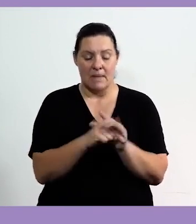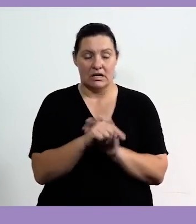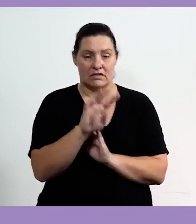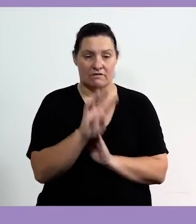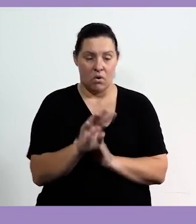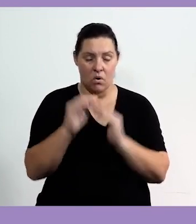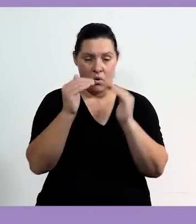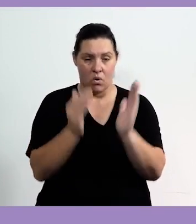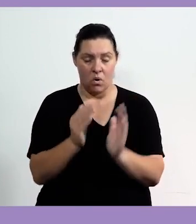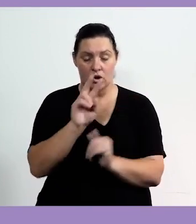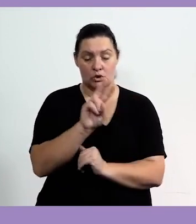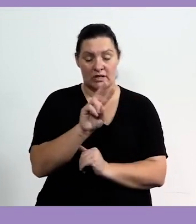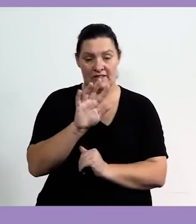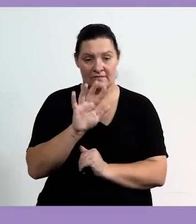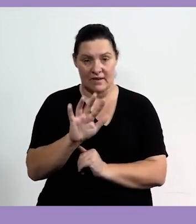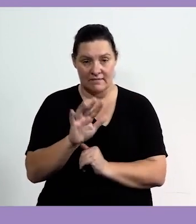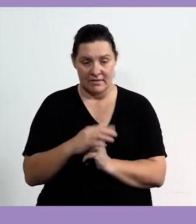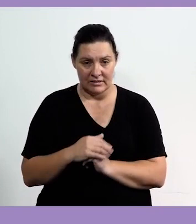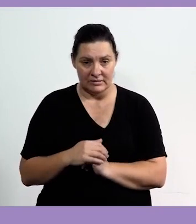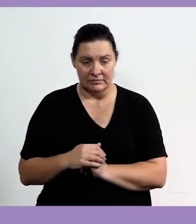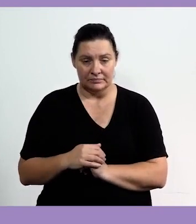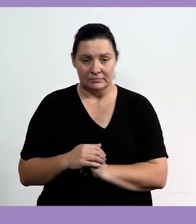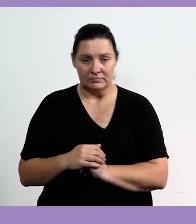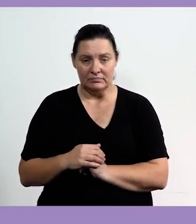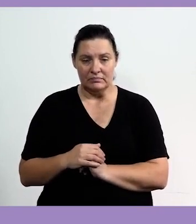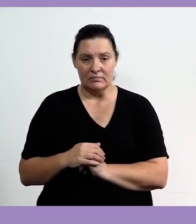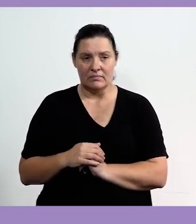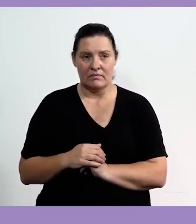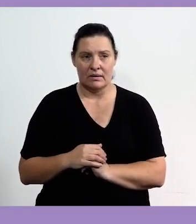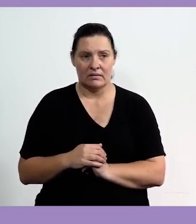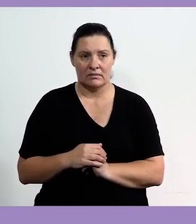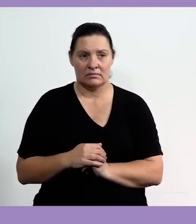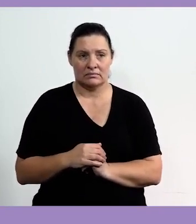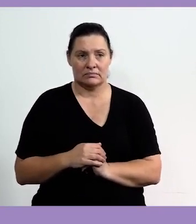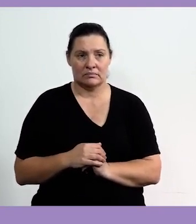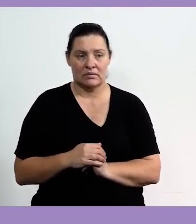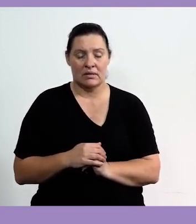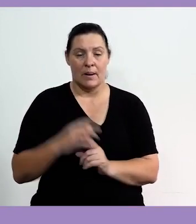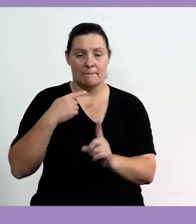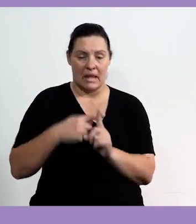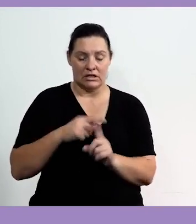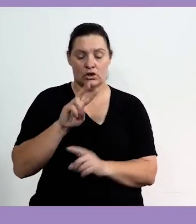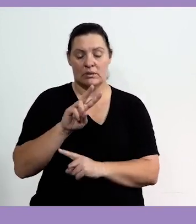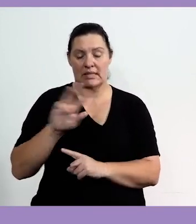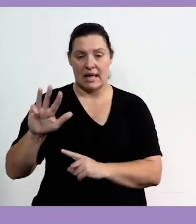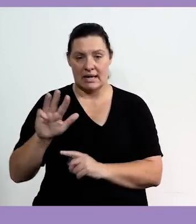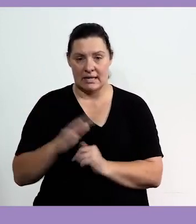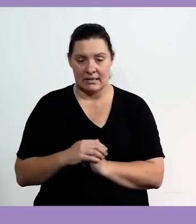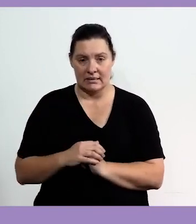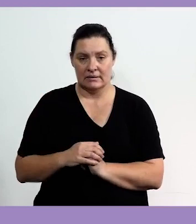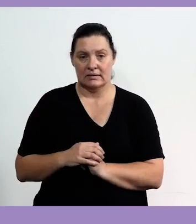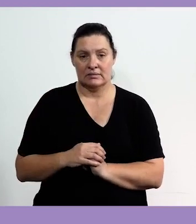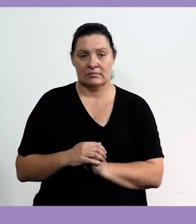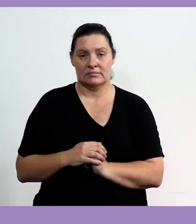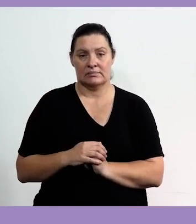25th term. That's going to be negative 4. And I'm going to use brackets for the 25, and I'm going to